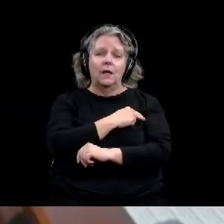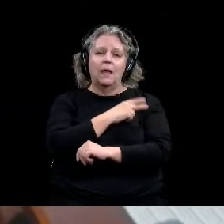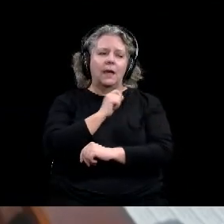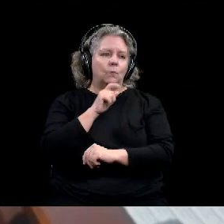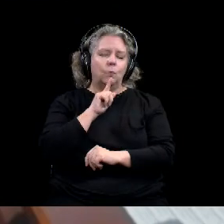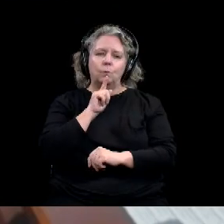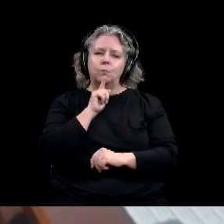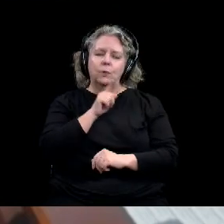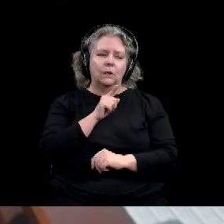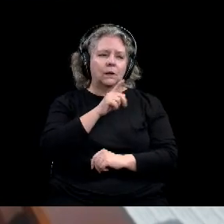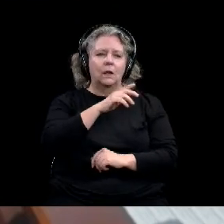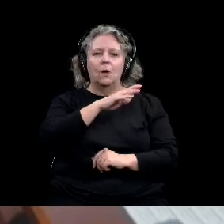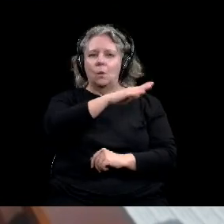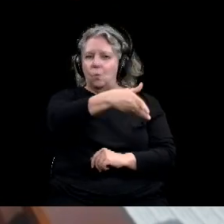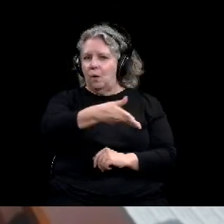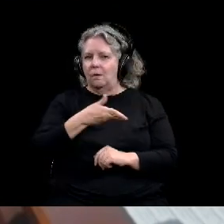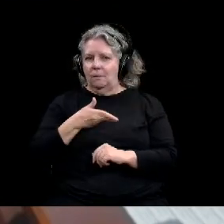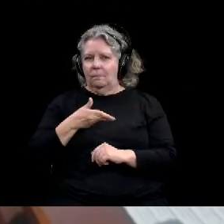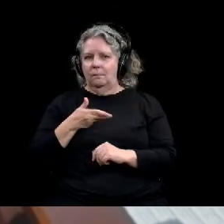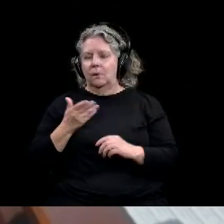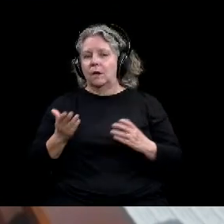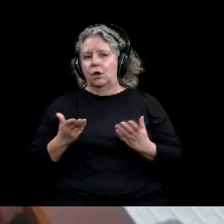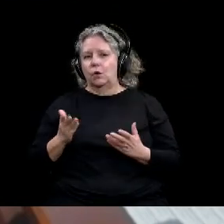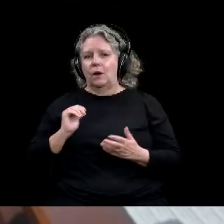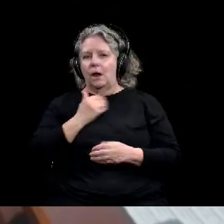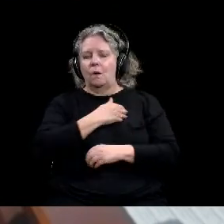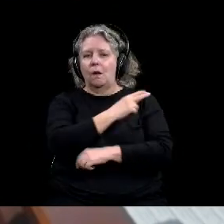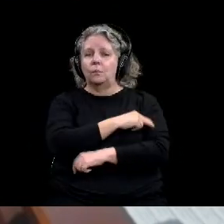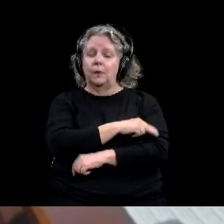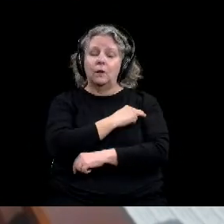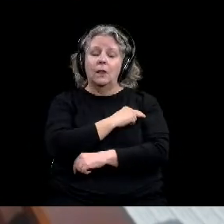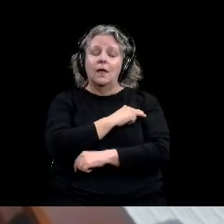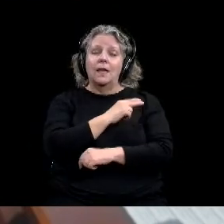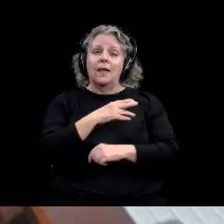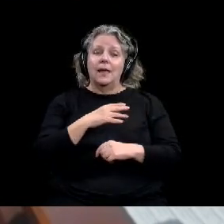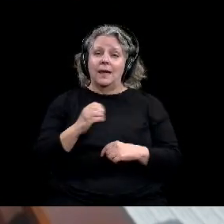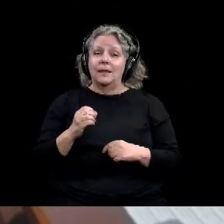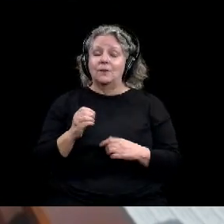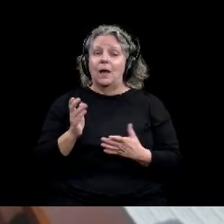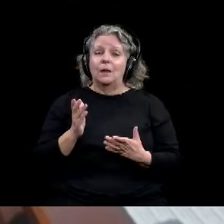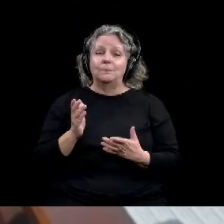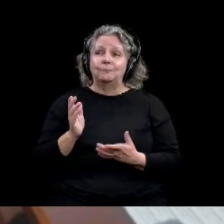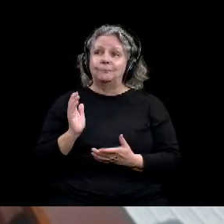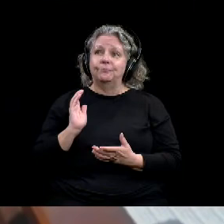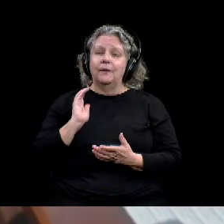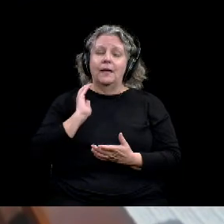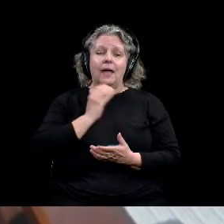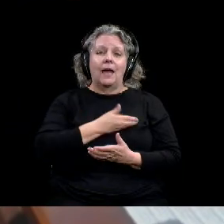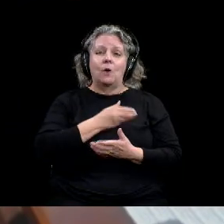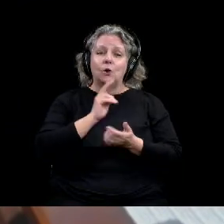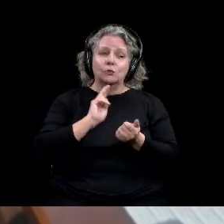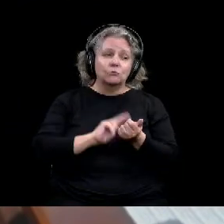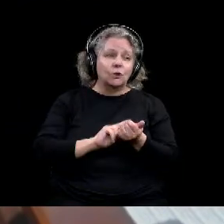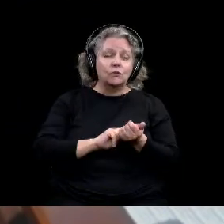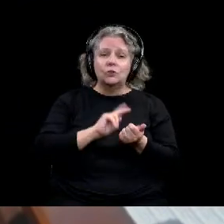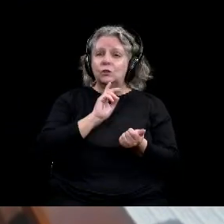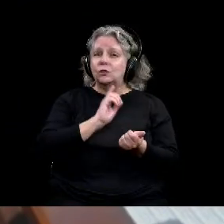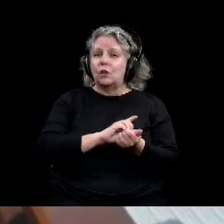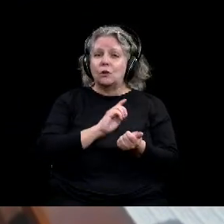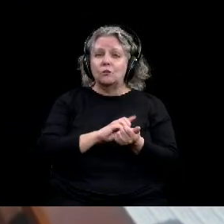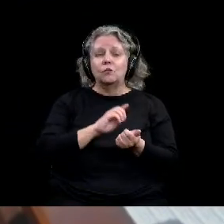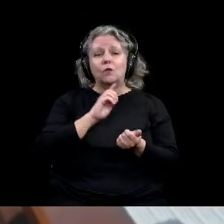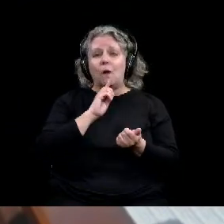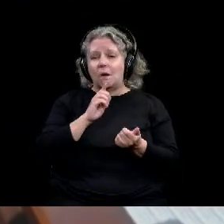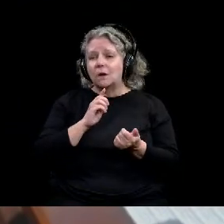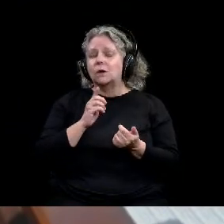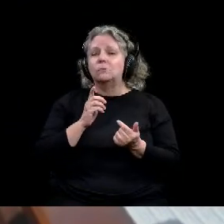Morale remains high. Our nurses, our physicians, all the associates across the hospital continue to